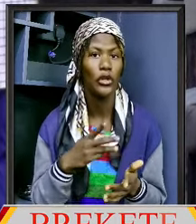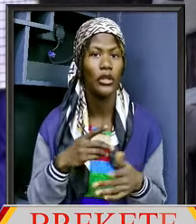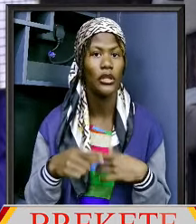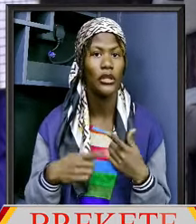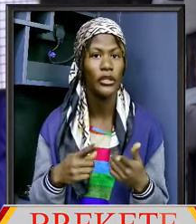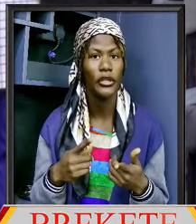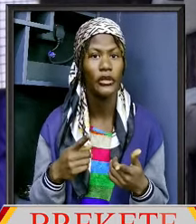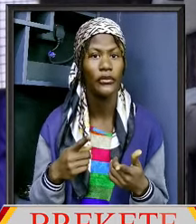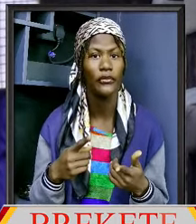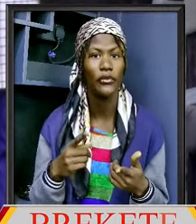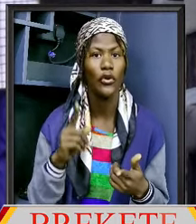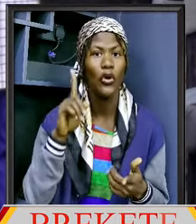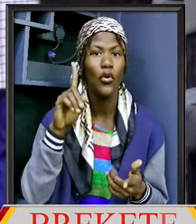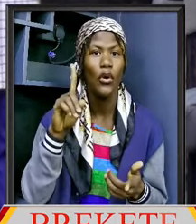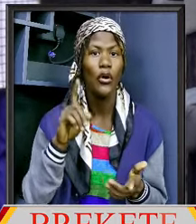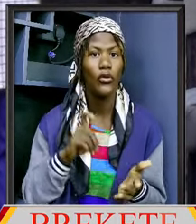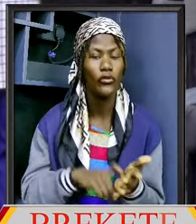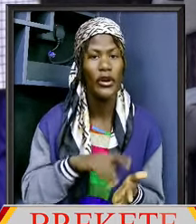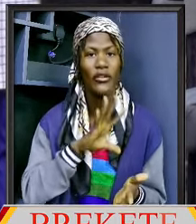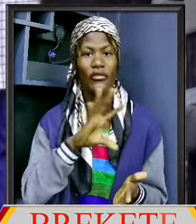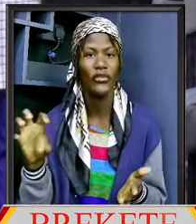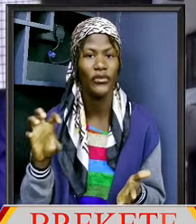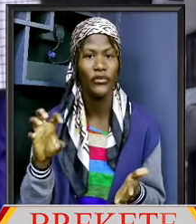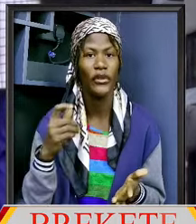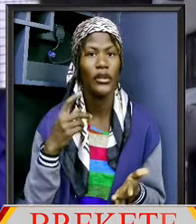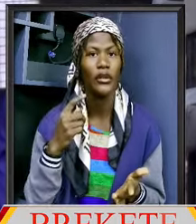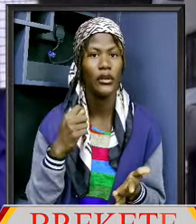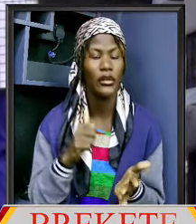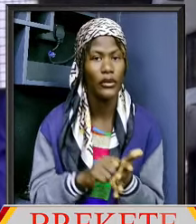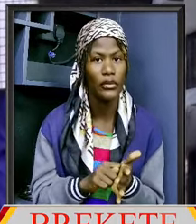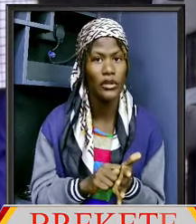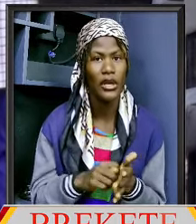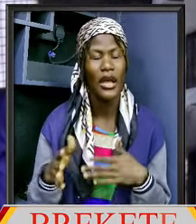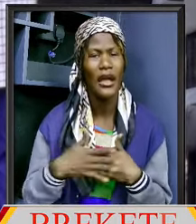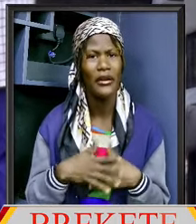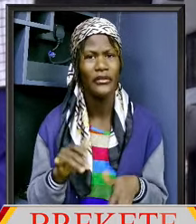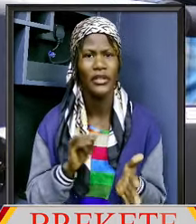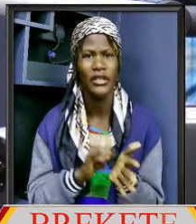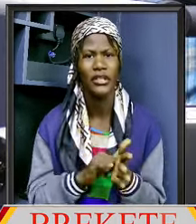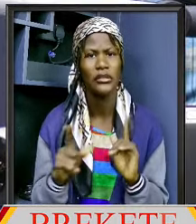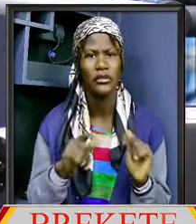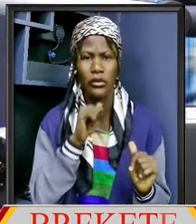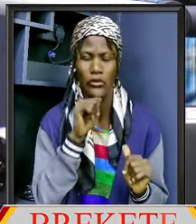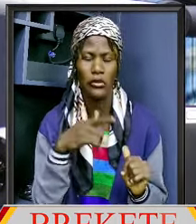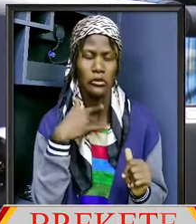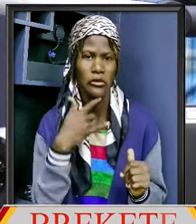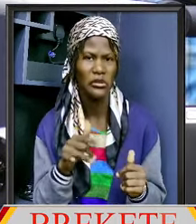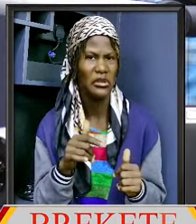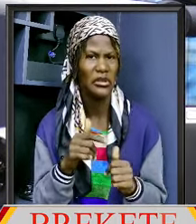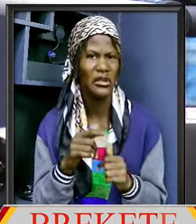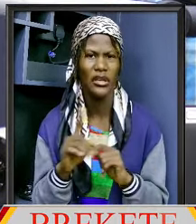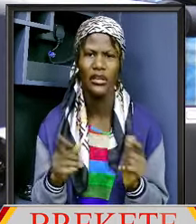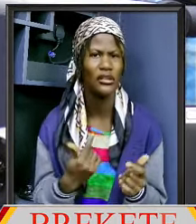refused to collect the money. After that, they didn't say anything. They didn't do anything.